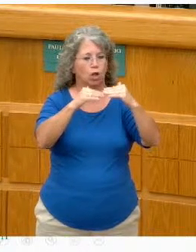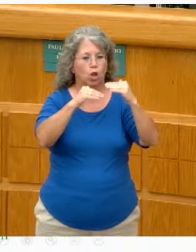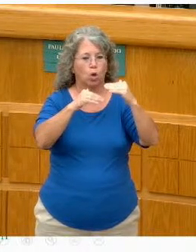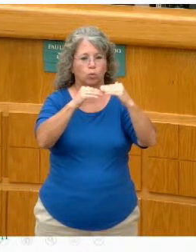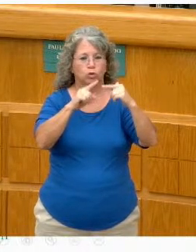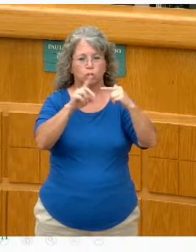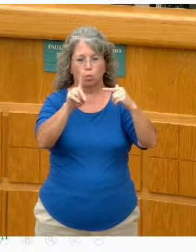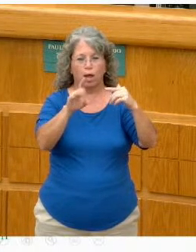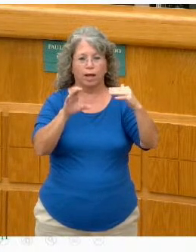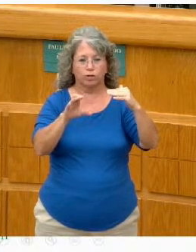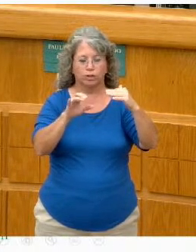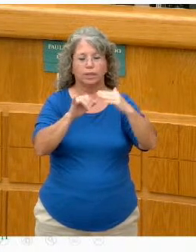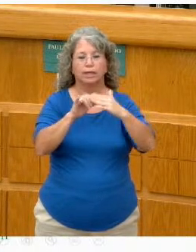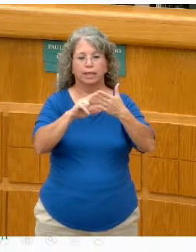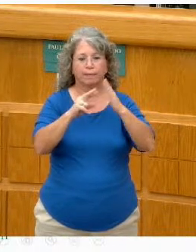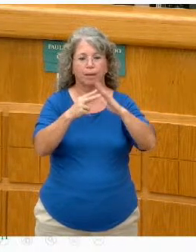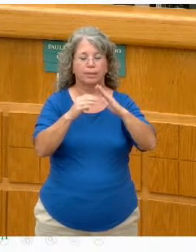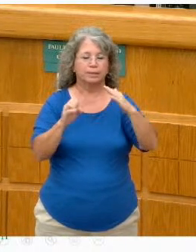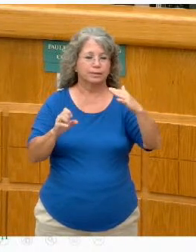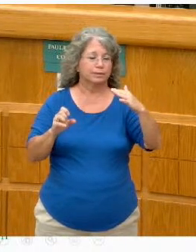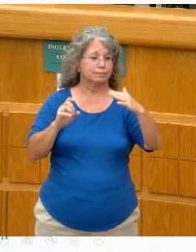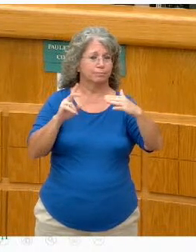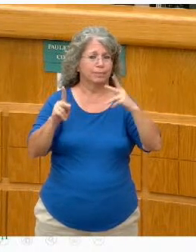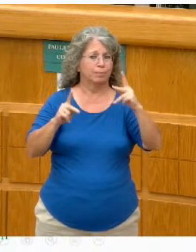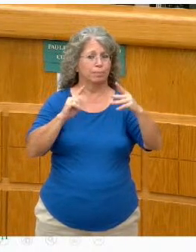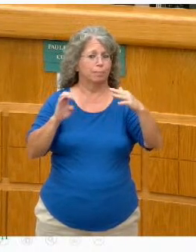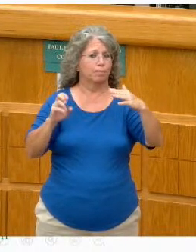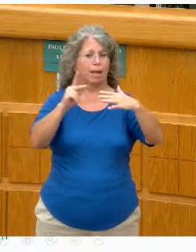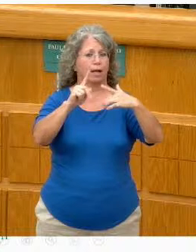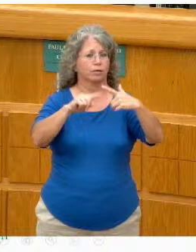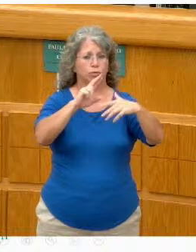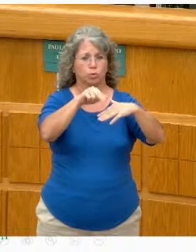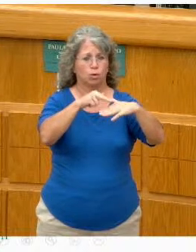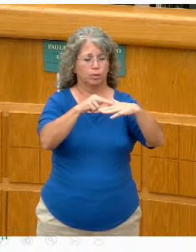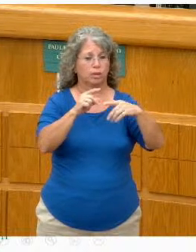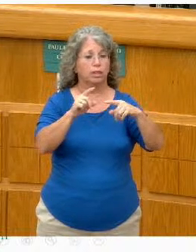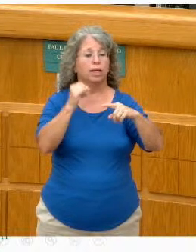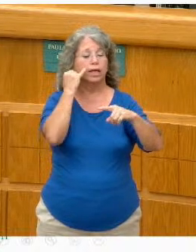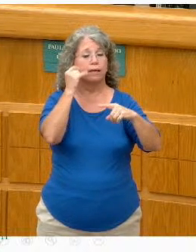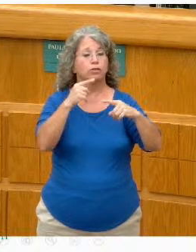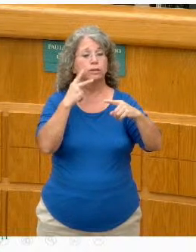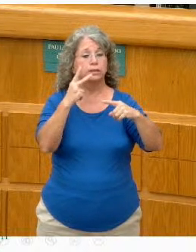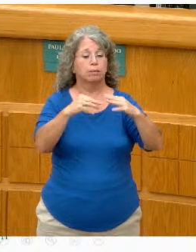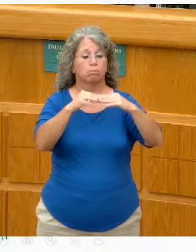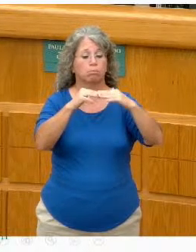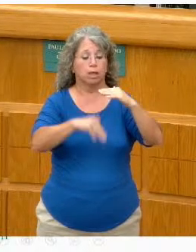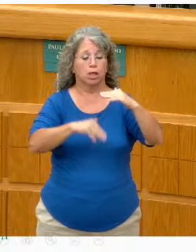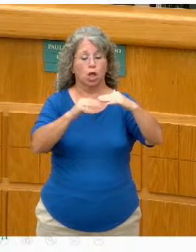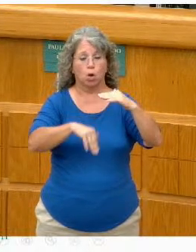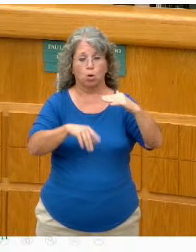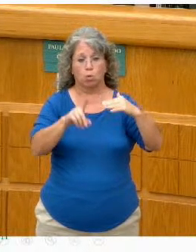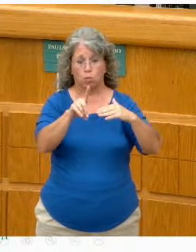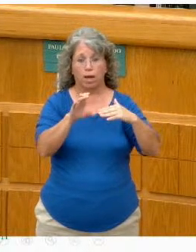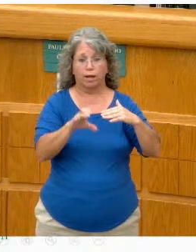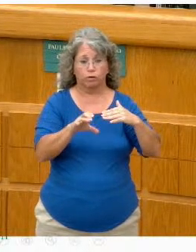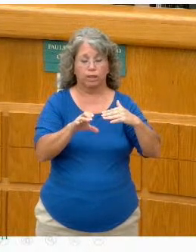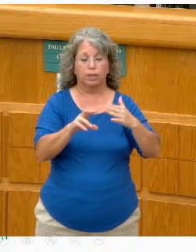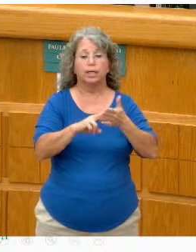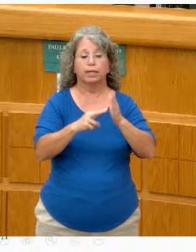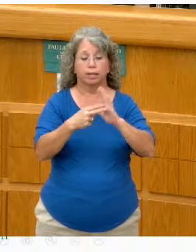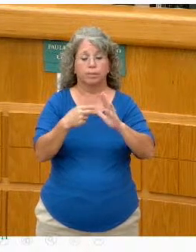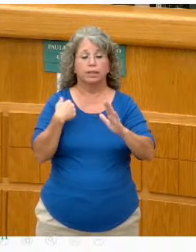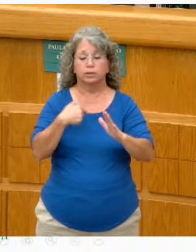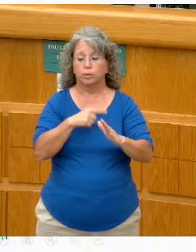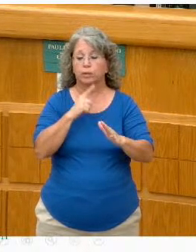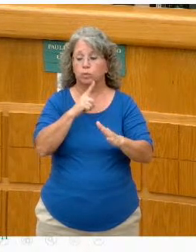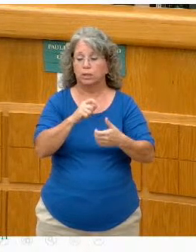means 100% of normal. You see them below that, it means that we've been doing something to change our behavior that's